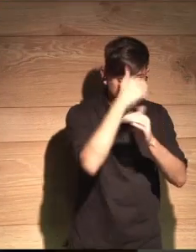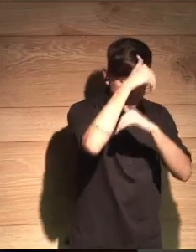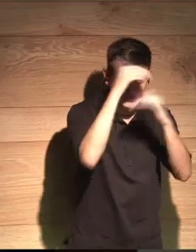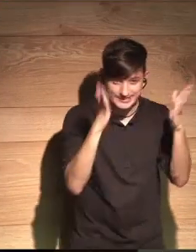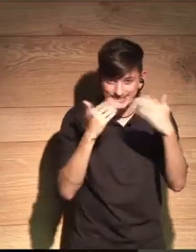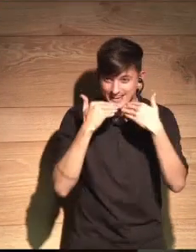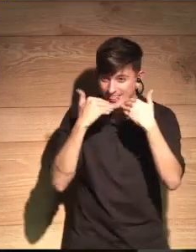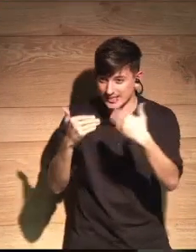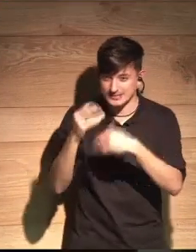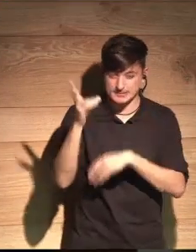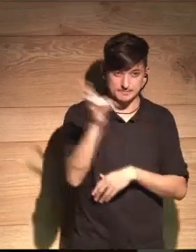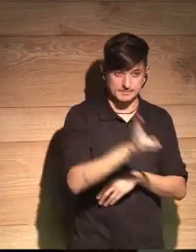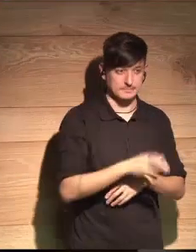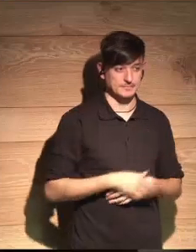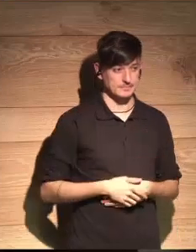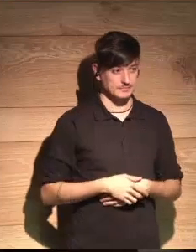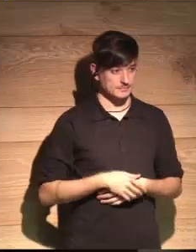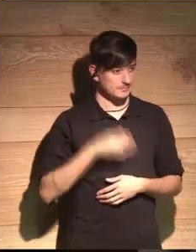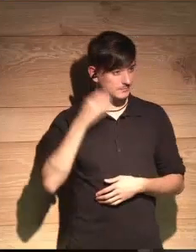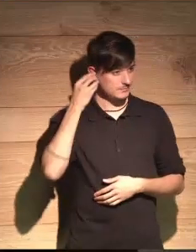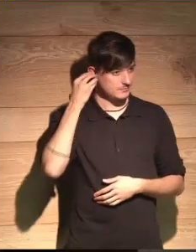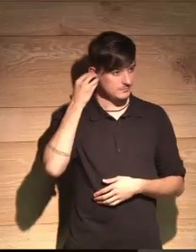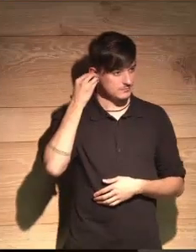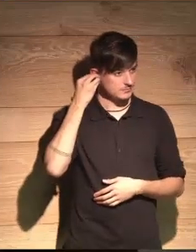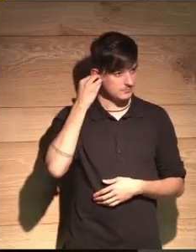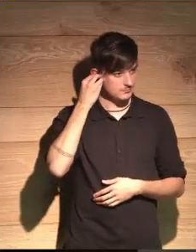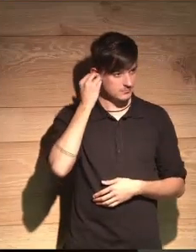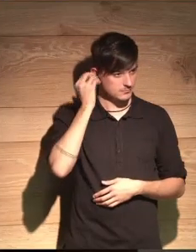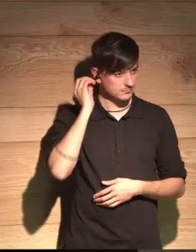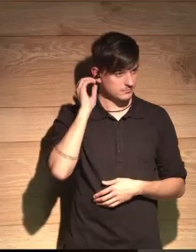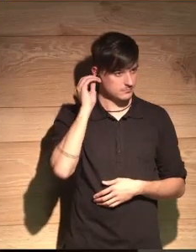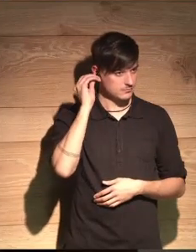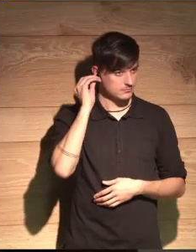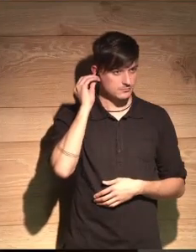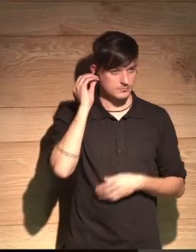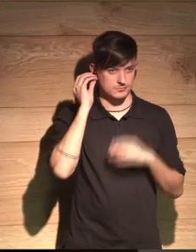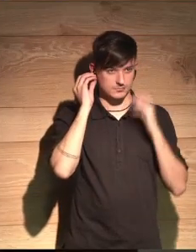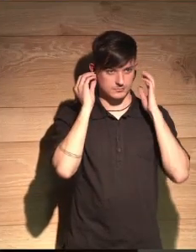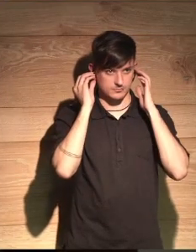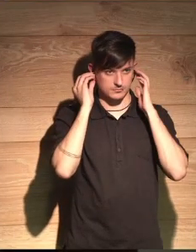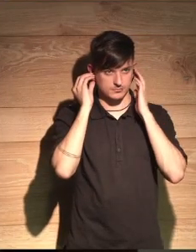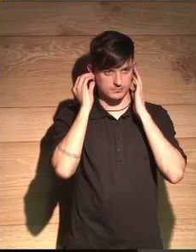please pay attention to her. Thank you. 20 minutos, ¿no?